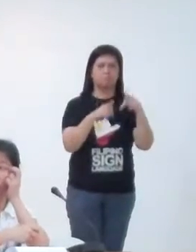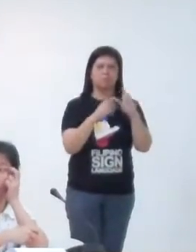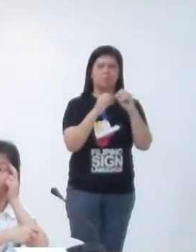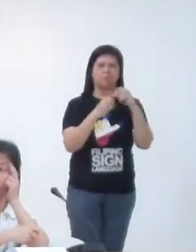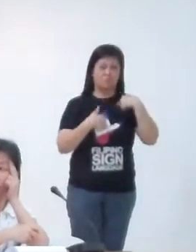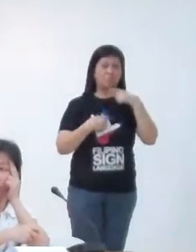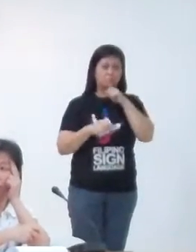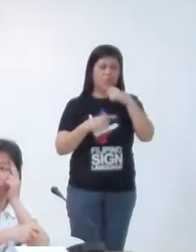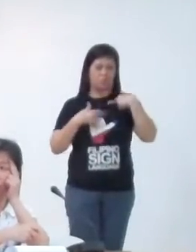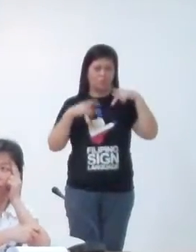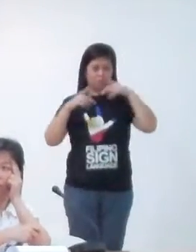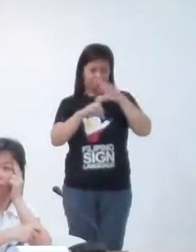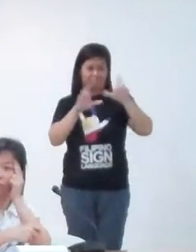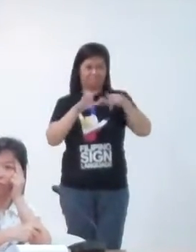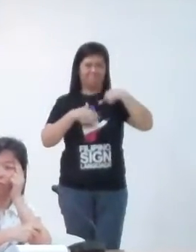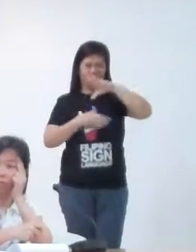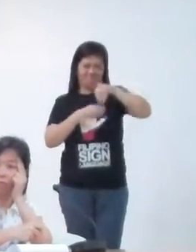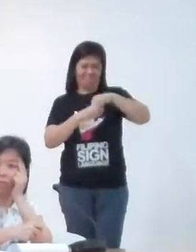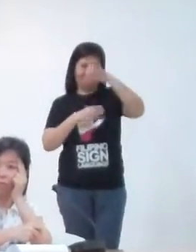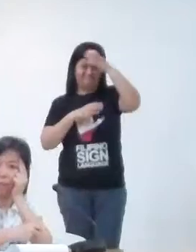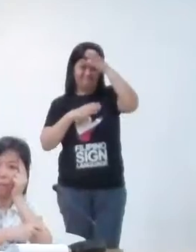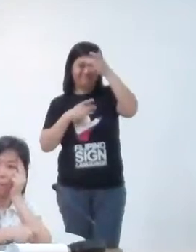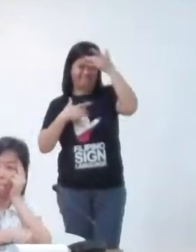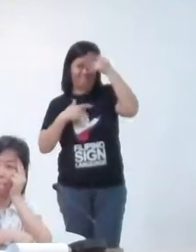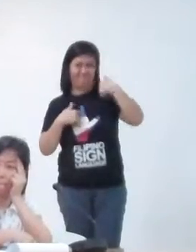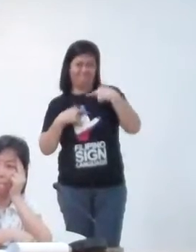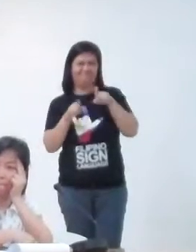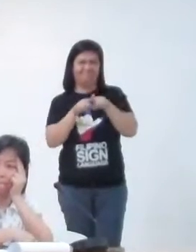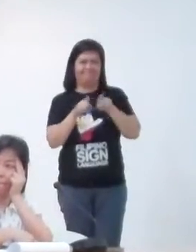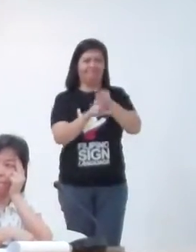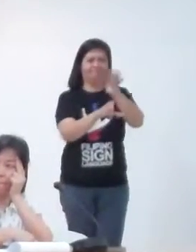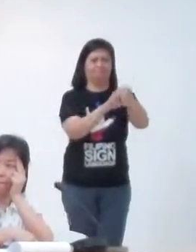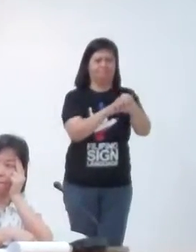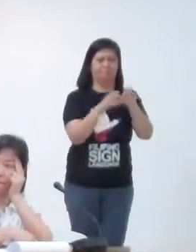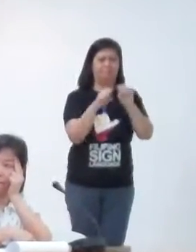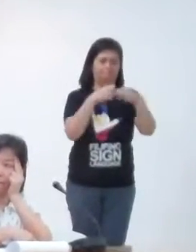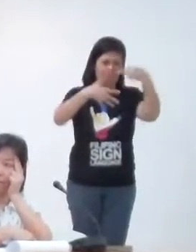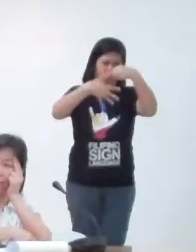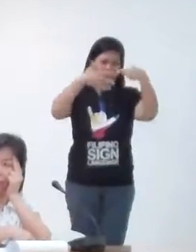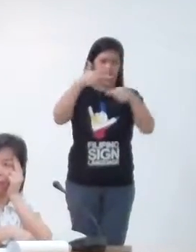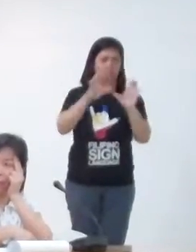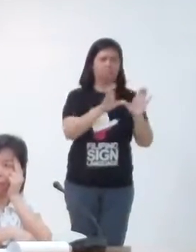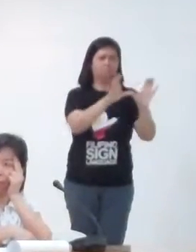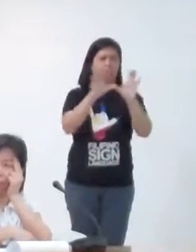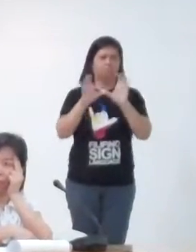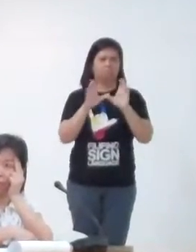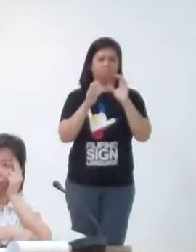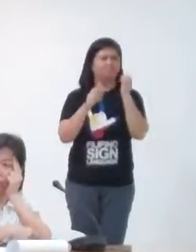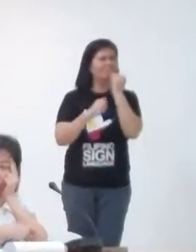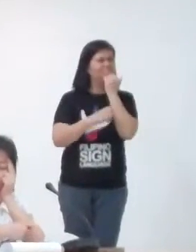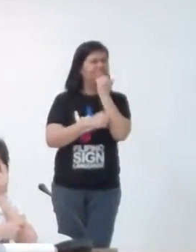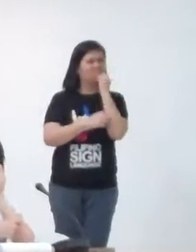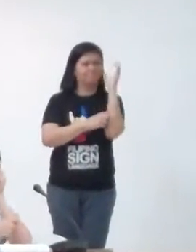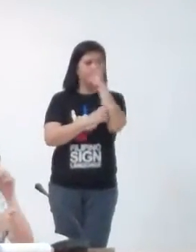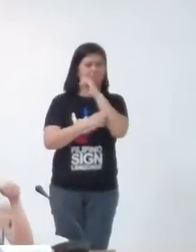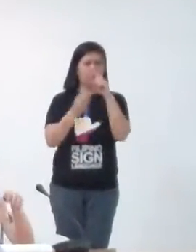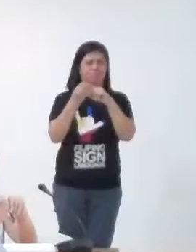illness, I am a person with a disability. I would like to start off by enumerating some common misconceptions about